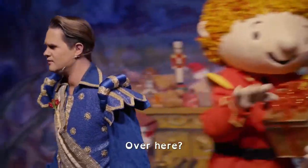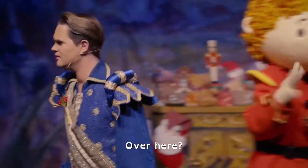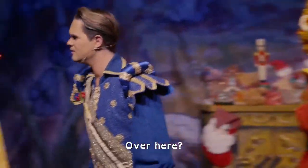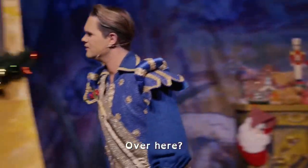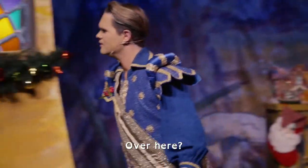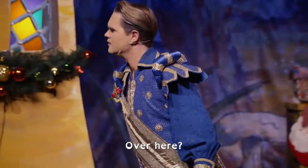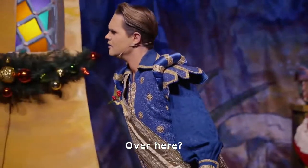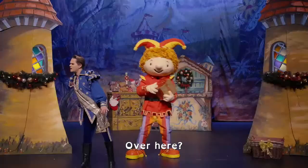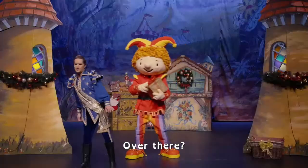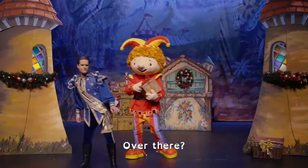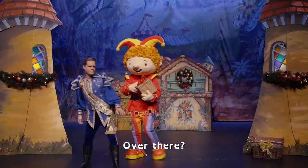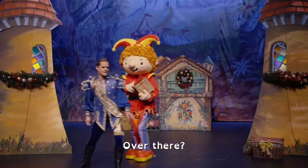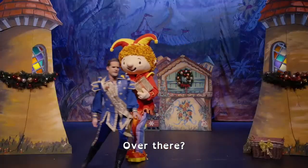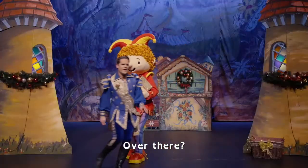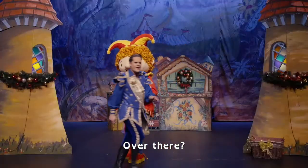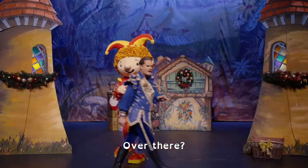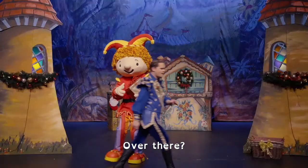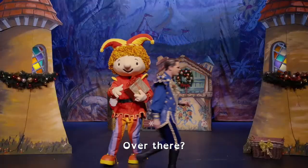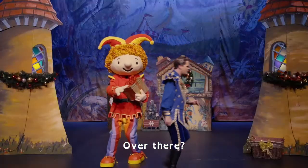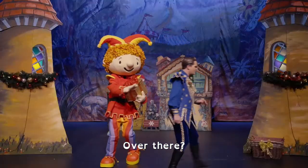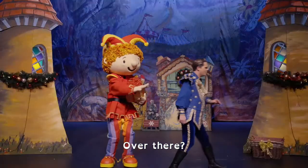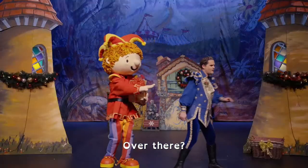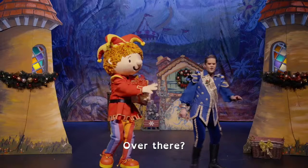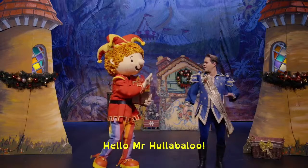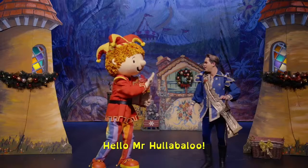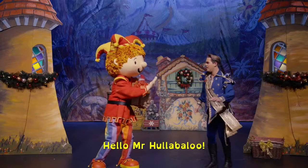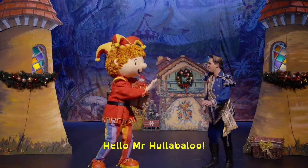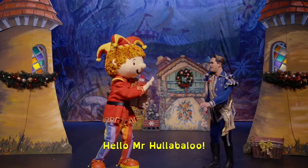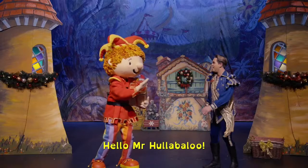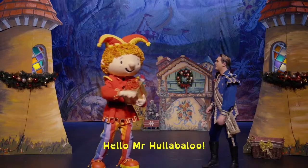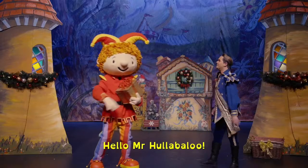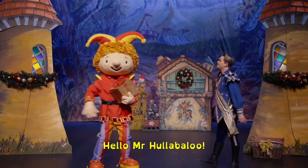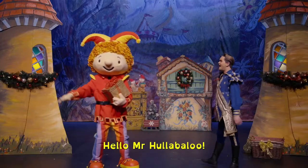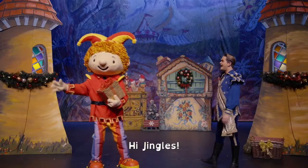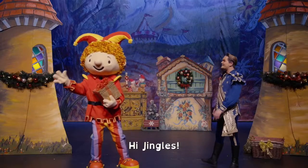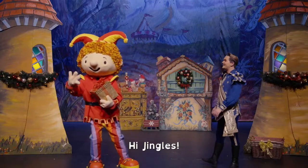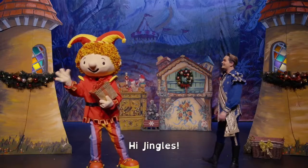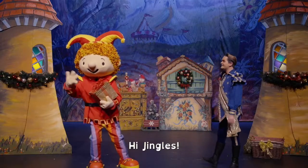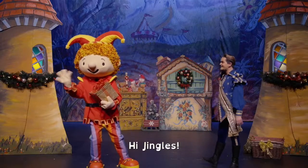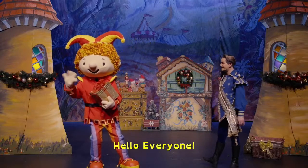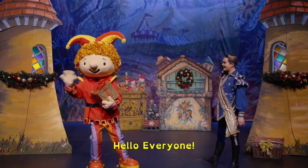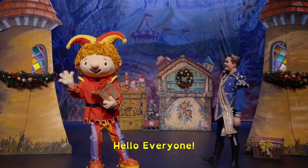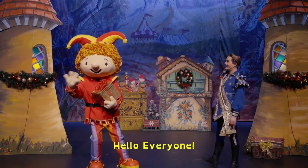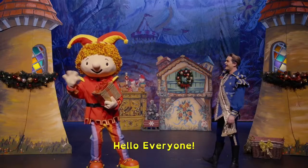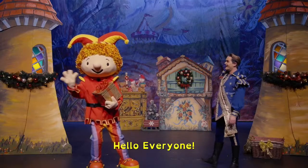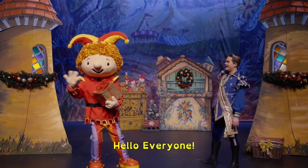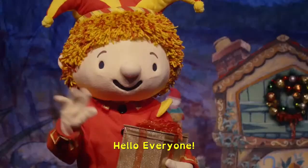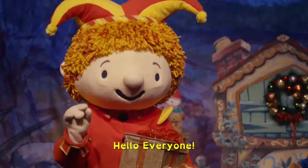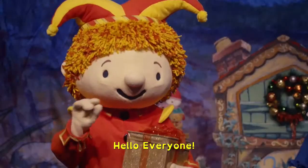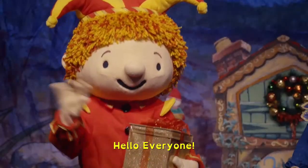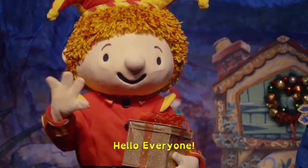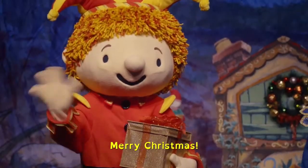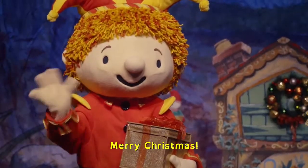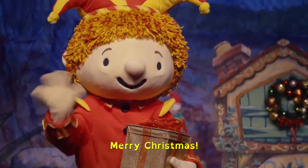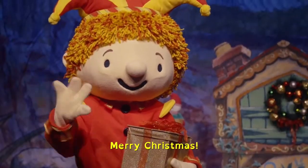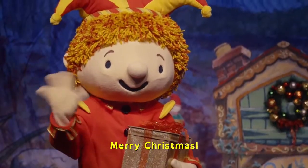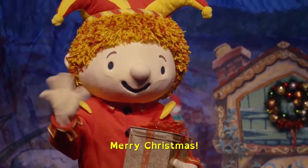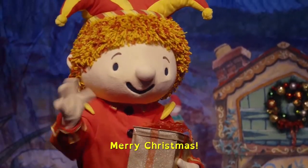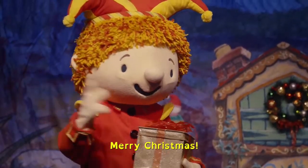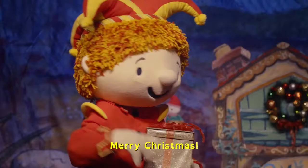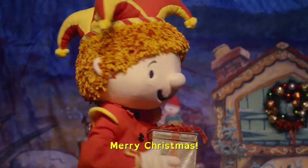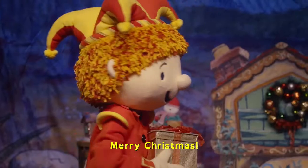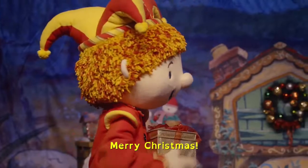here? Over there? Hello, Mr. Hullabaloo. Oh, hi, Jingles. Hello, everyone.